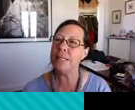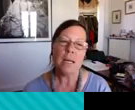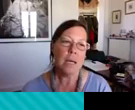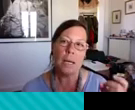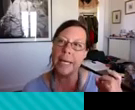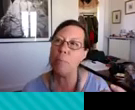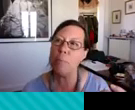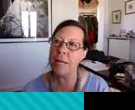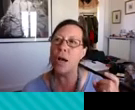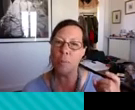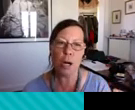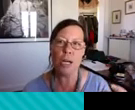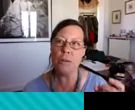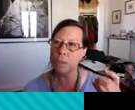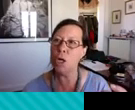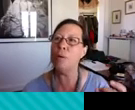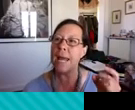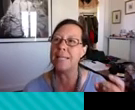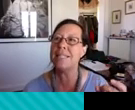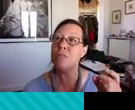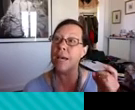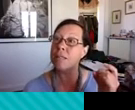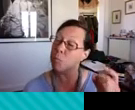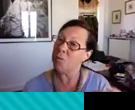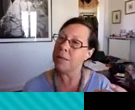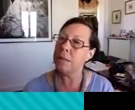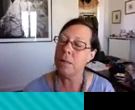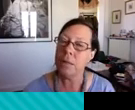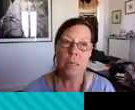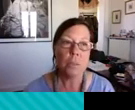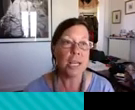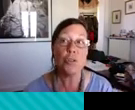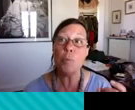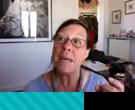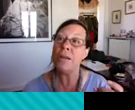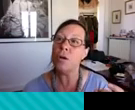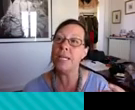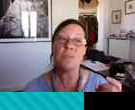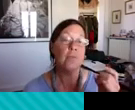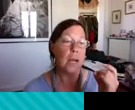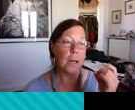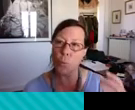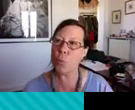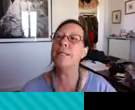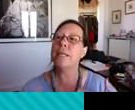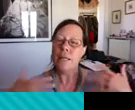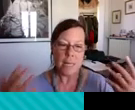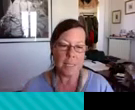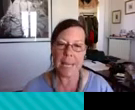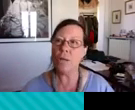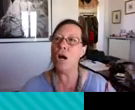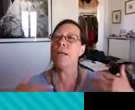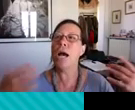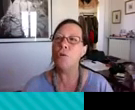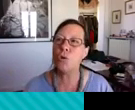clearly a campaign on the part of the global anti-vax movement, which, as you may know, is really